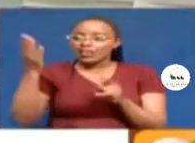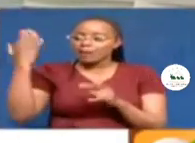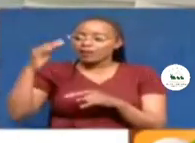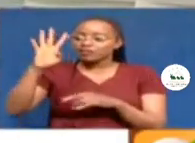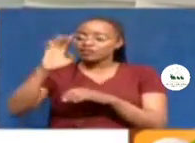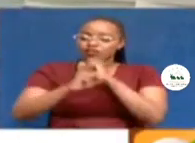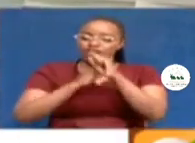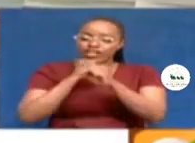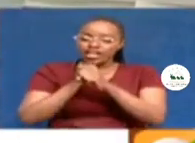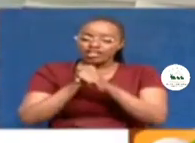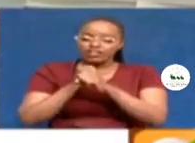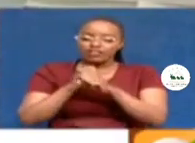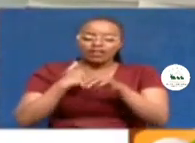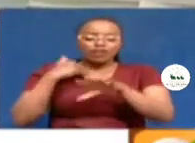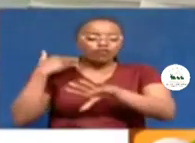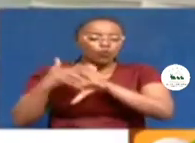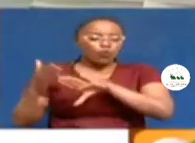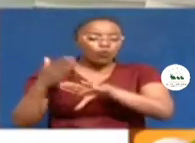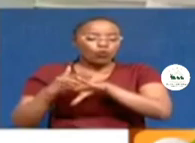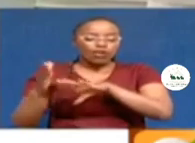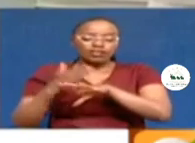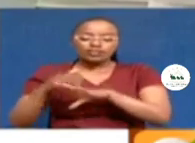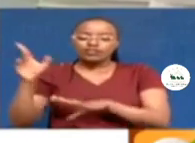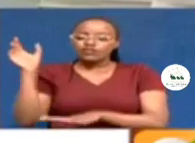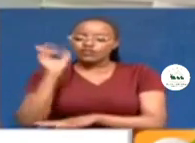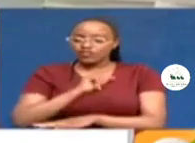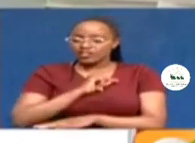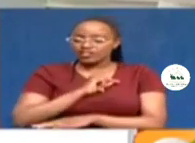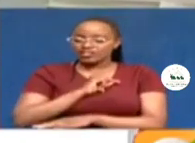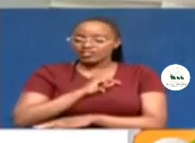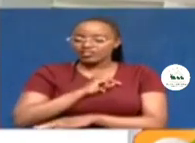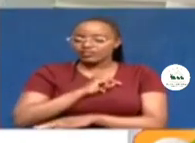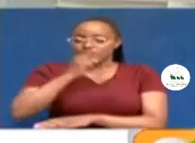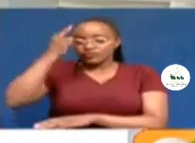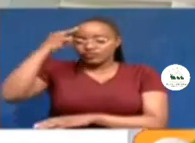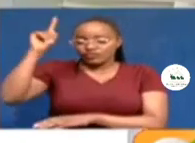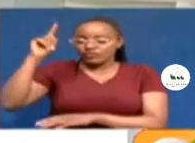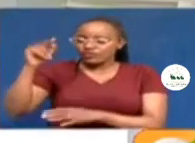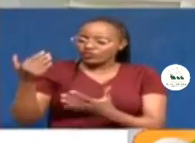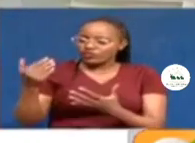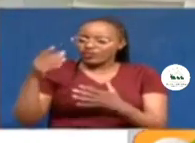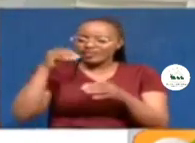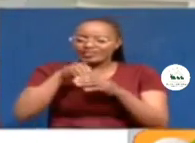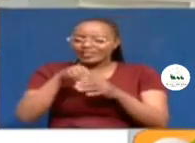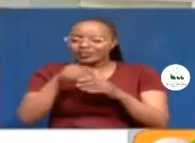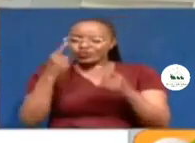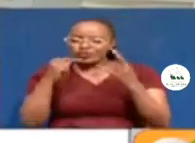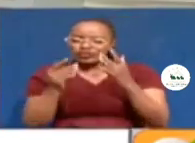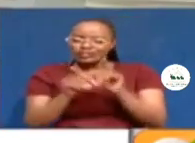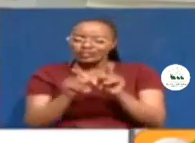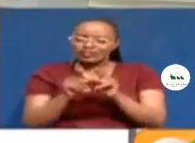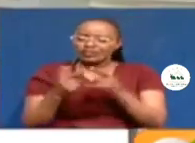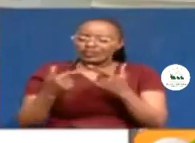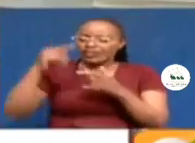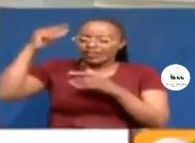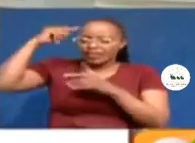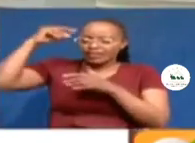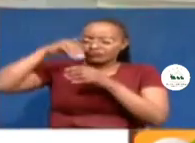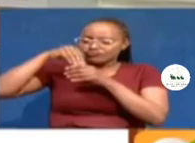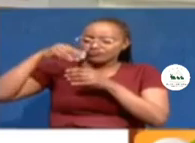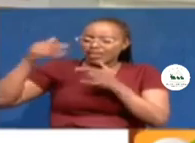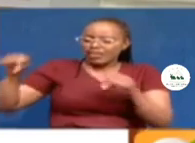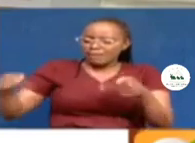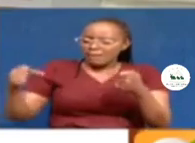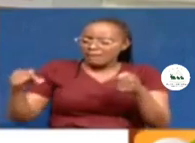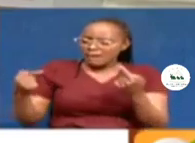4 years have been a wasted season of internecine, intra-jubilee